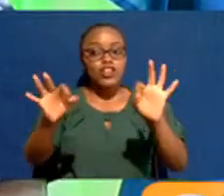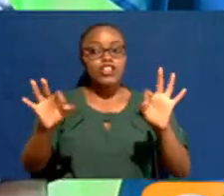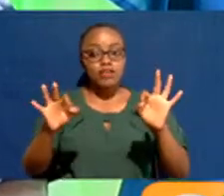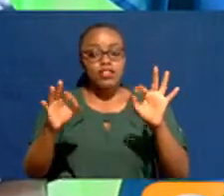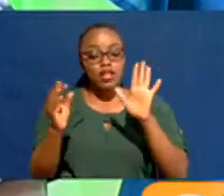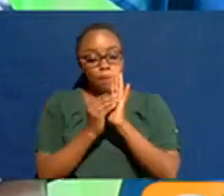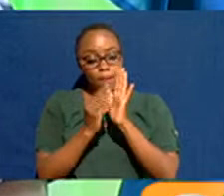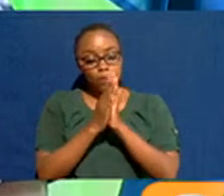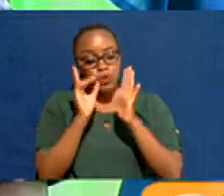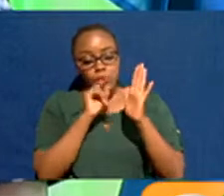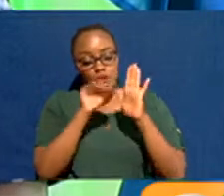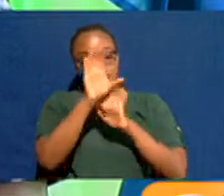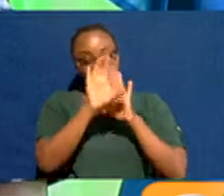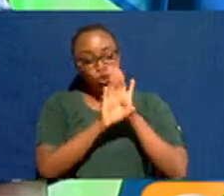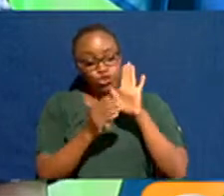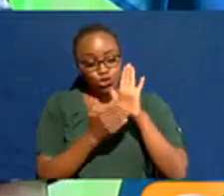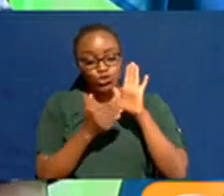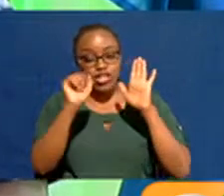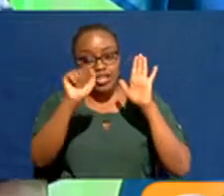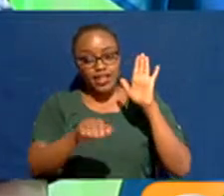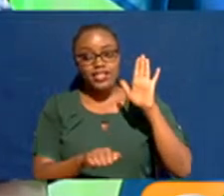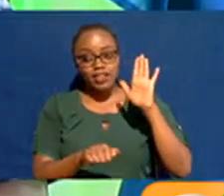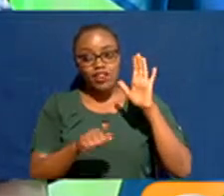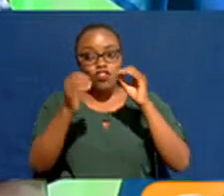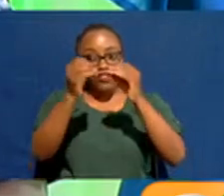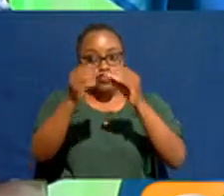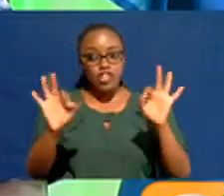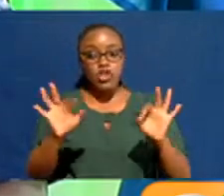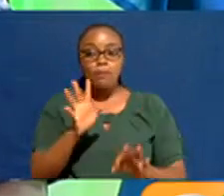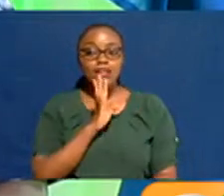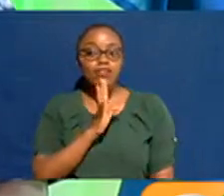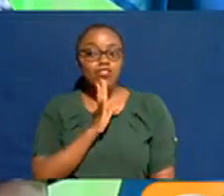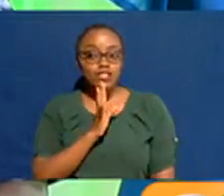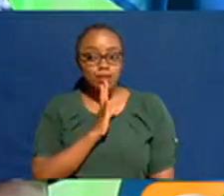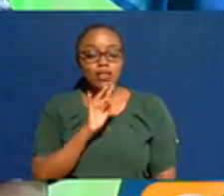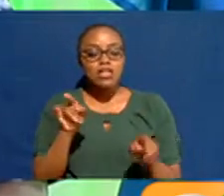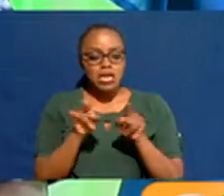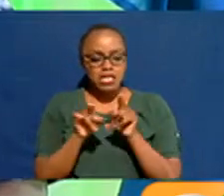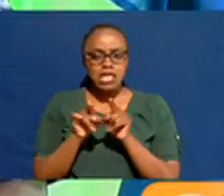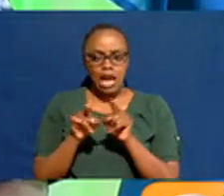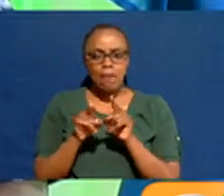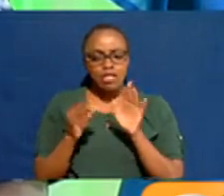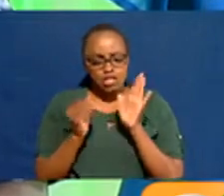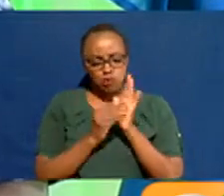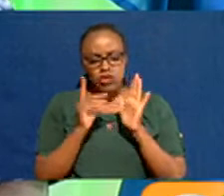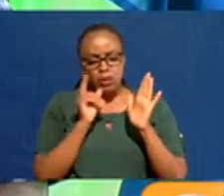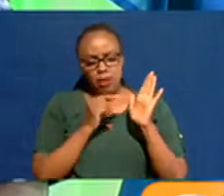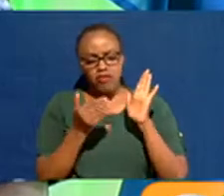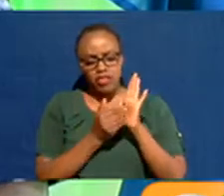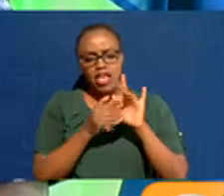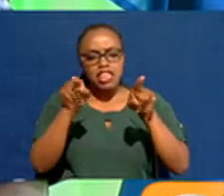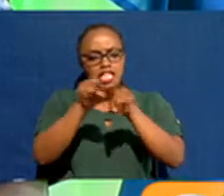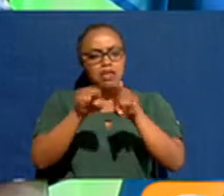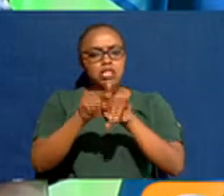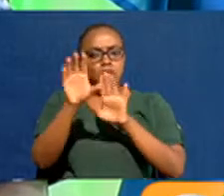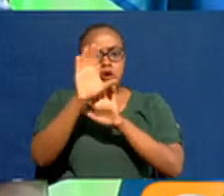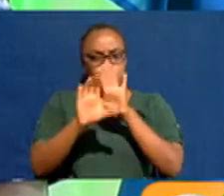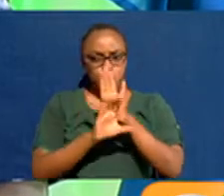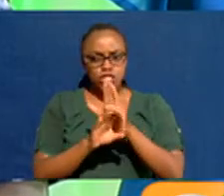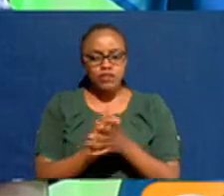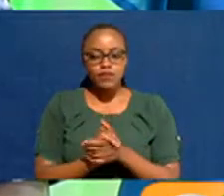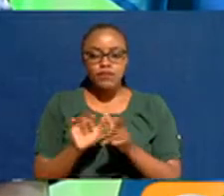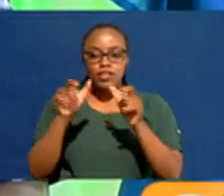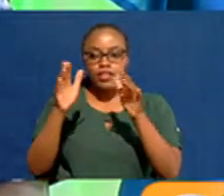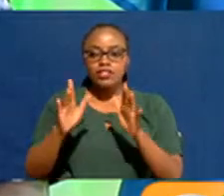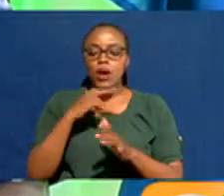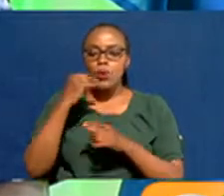is enshrined in the Constitution, our freedom of speech equally is guaranteed by the very constitution. There was a journalist